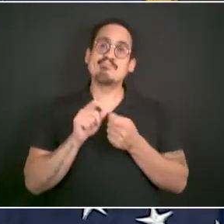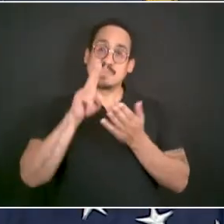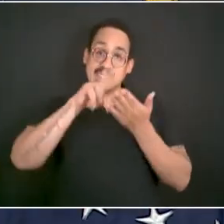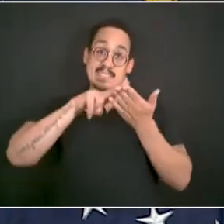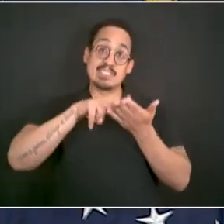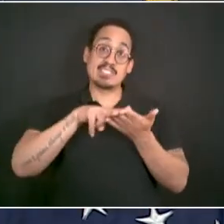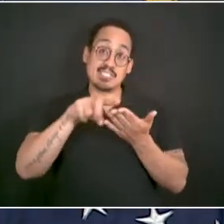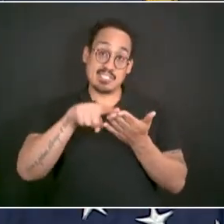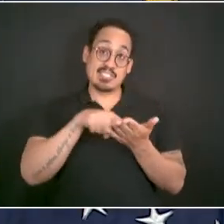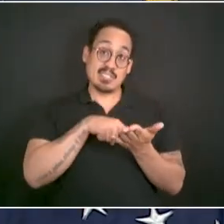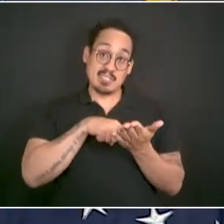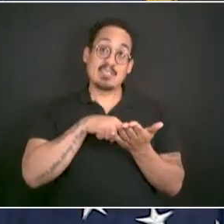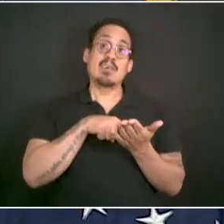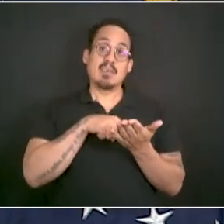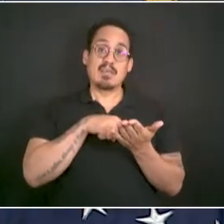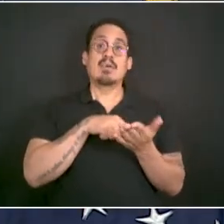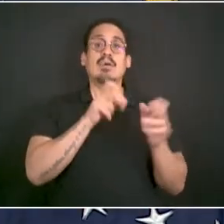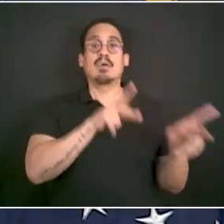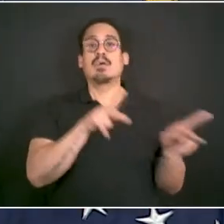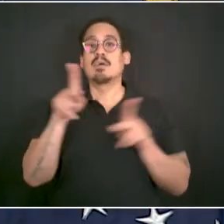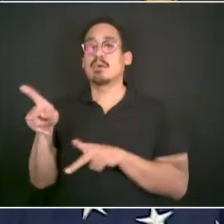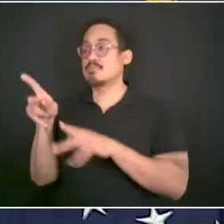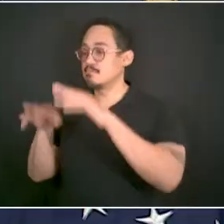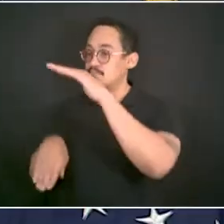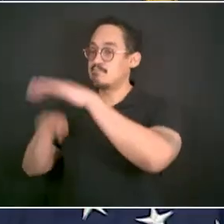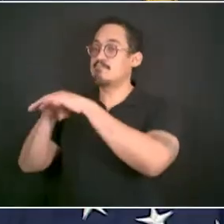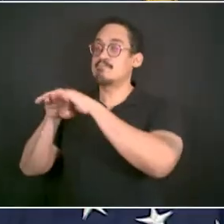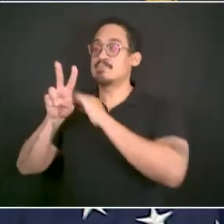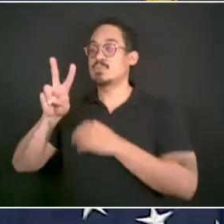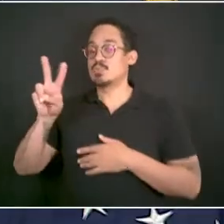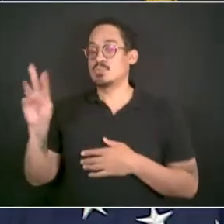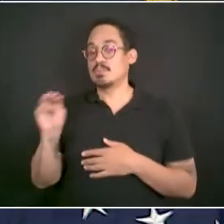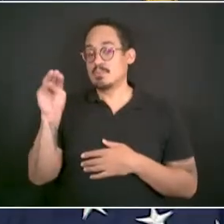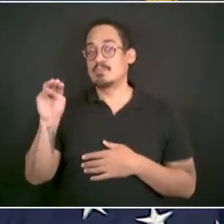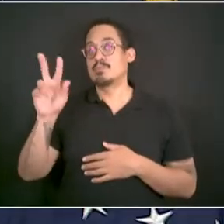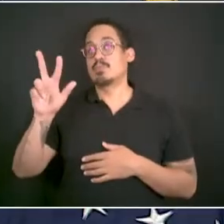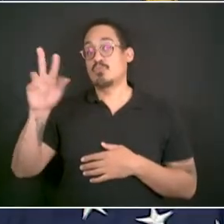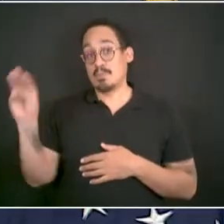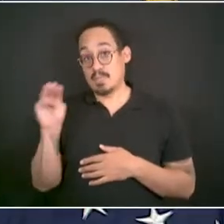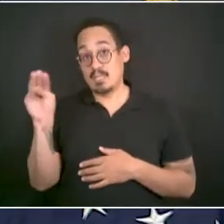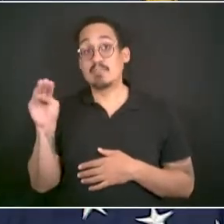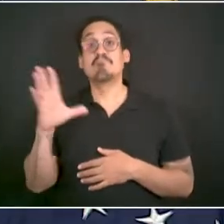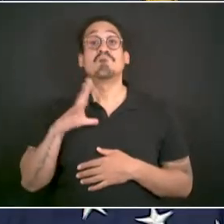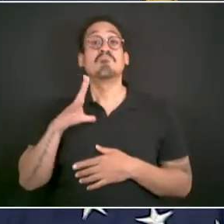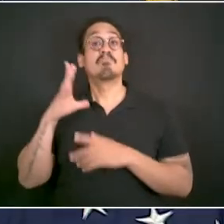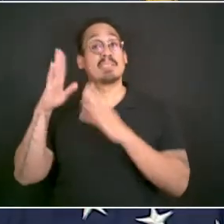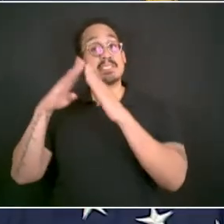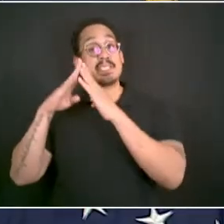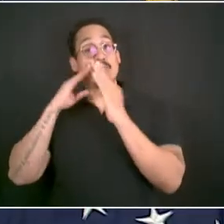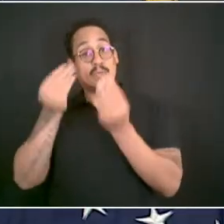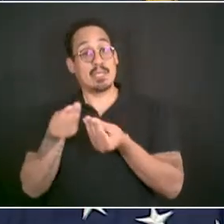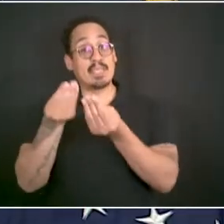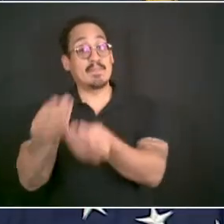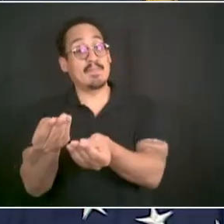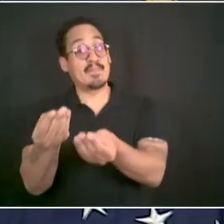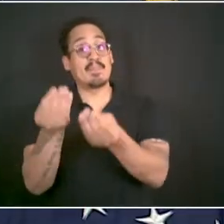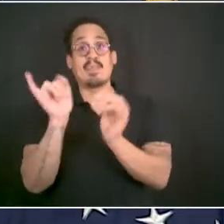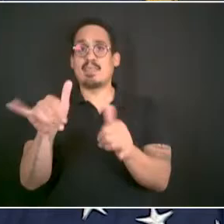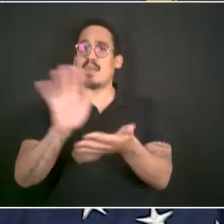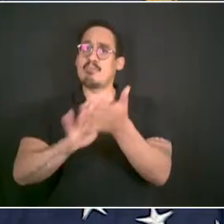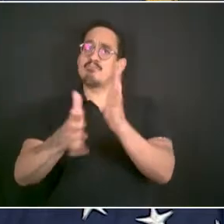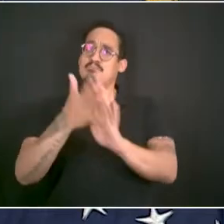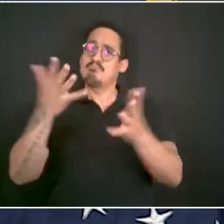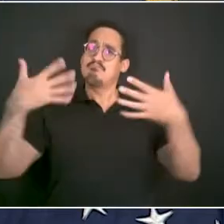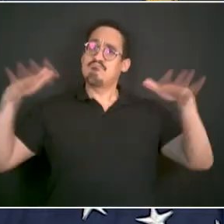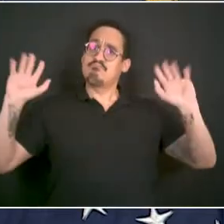spend, 2 million, 3 million, whatever, we're giving it to you, and that's it, that's a wrap. Then you don't have